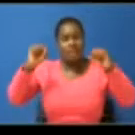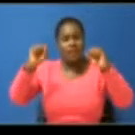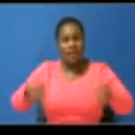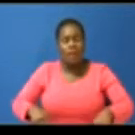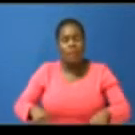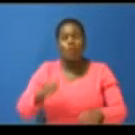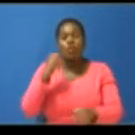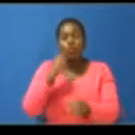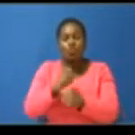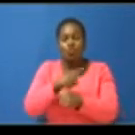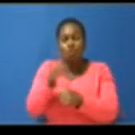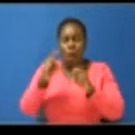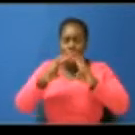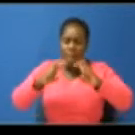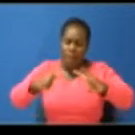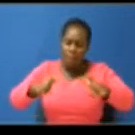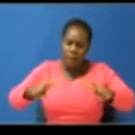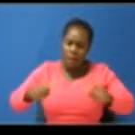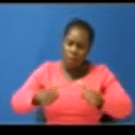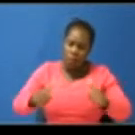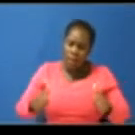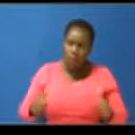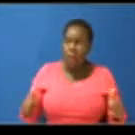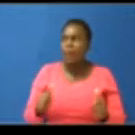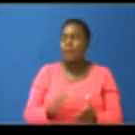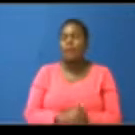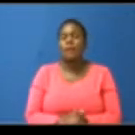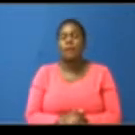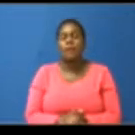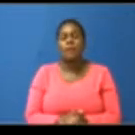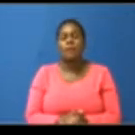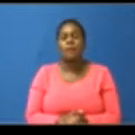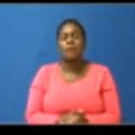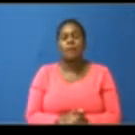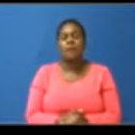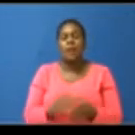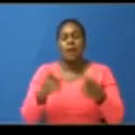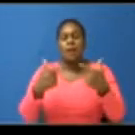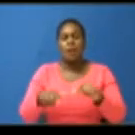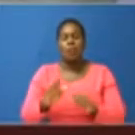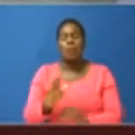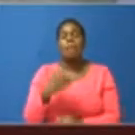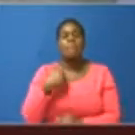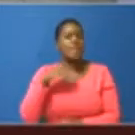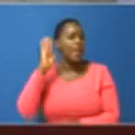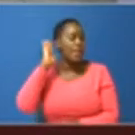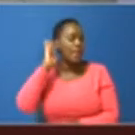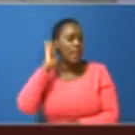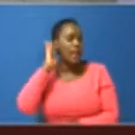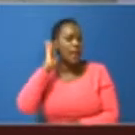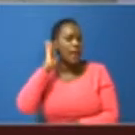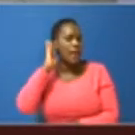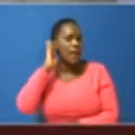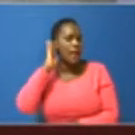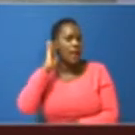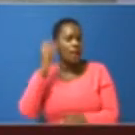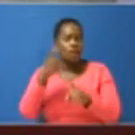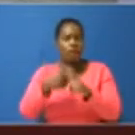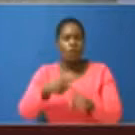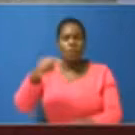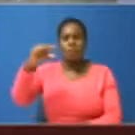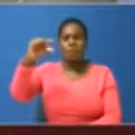do do your homework on all on all fronts okay let me allow you to win but i'm told we'll also be hearing from our francis